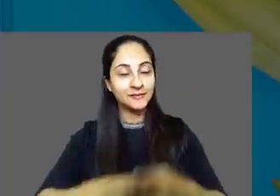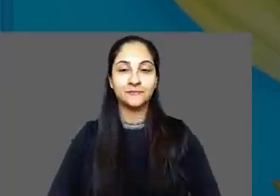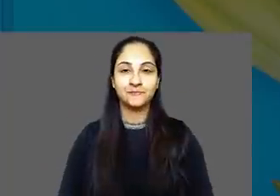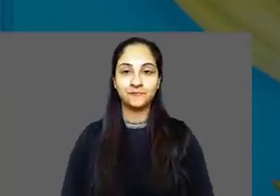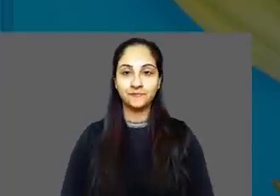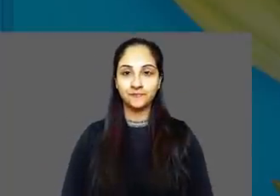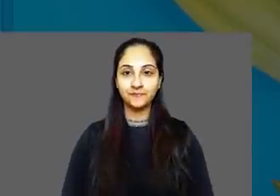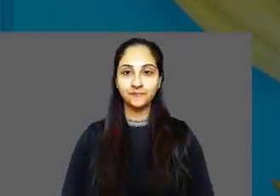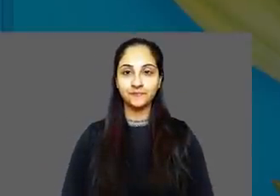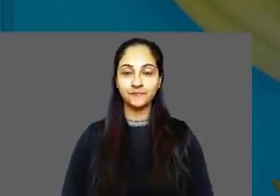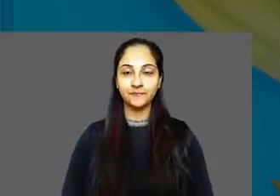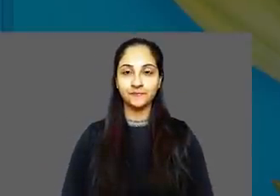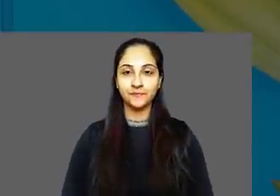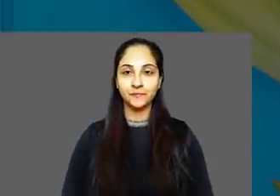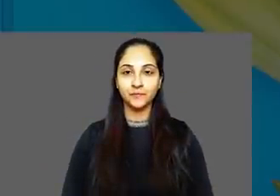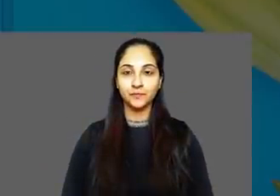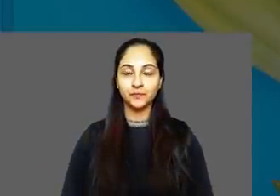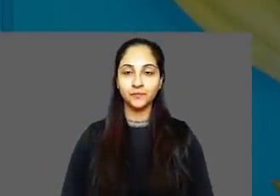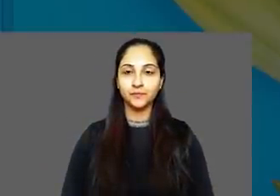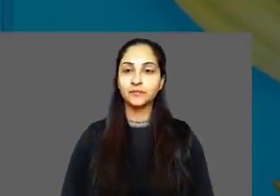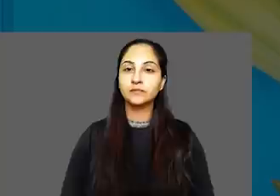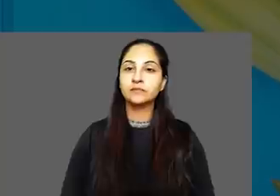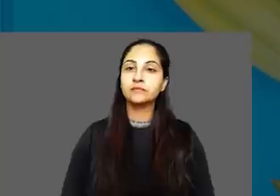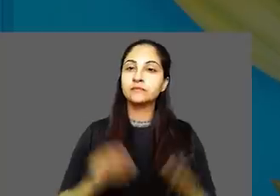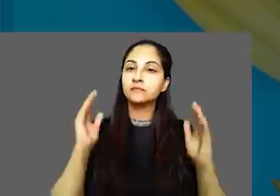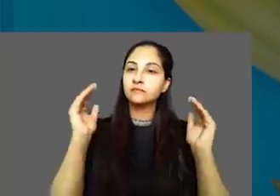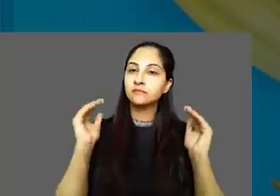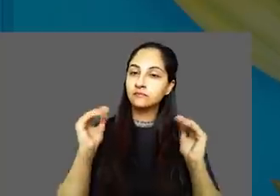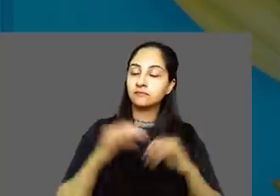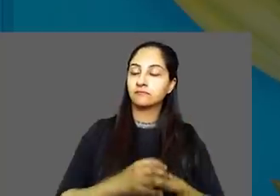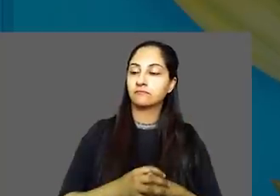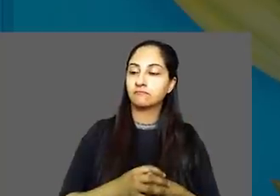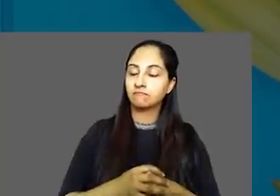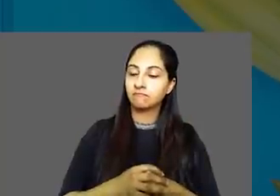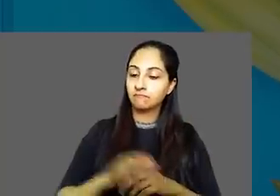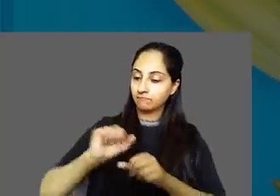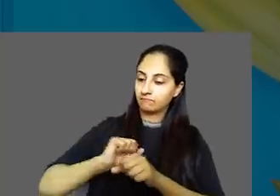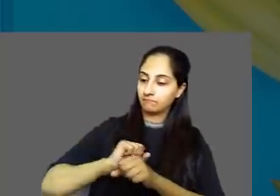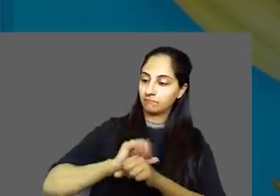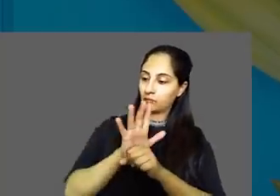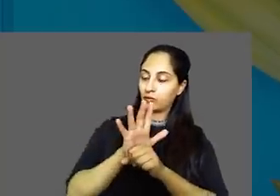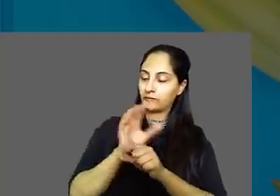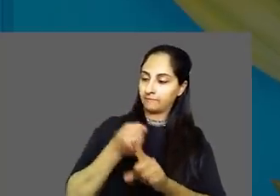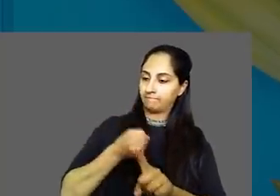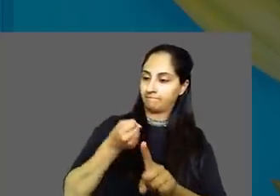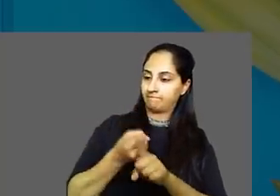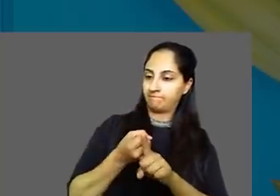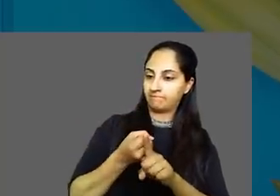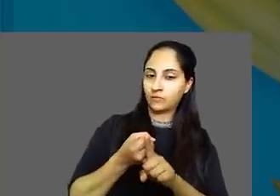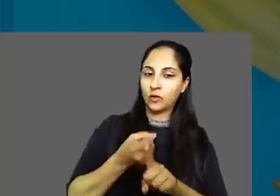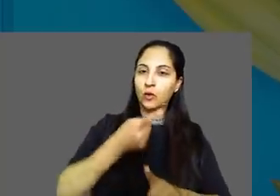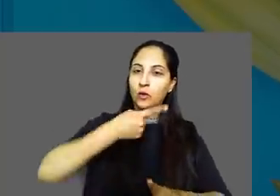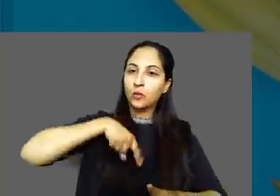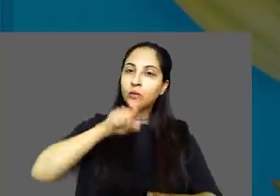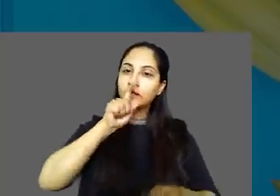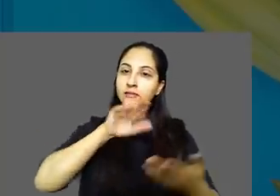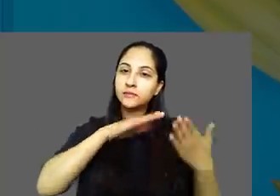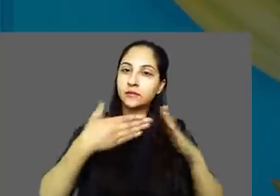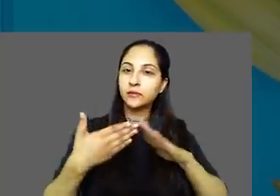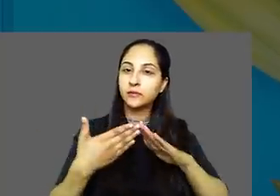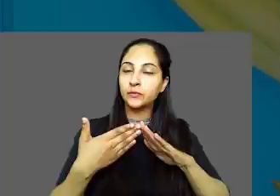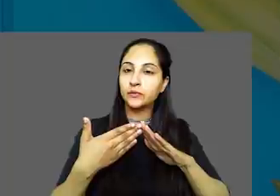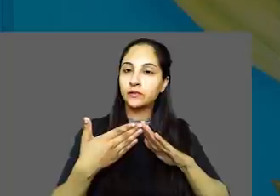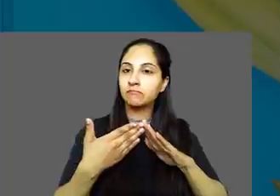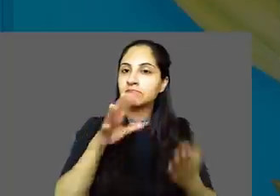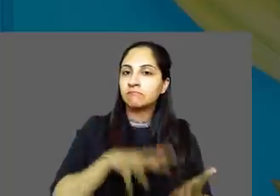as a community? And maybe I'll use that as both the Ismaili community, but even more broader as a leader, more broadly, what lessons do you think this has